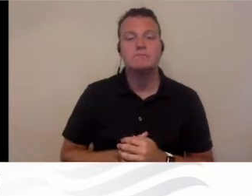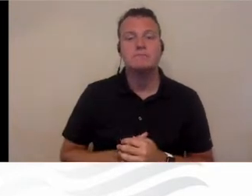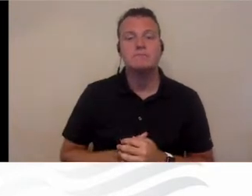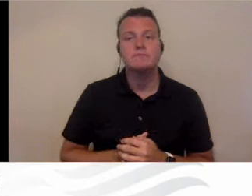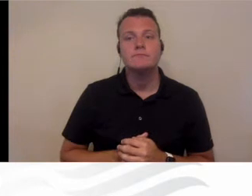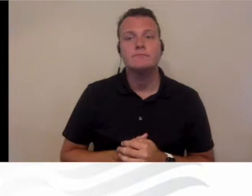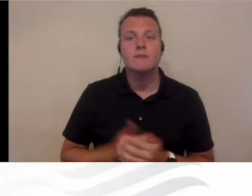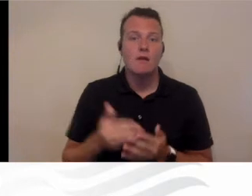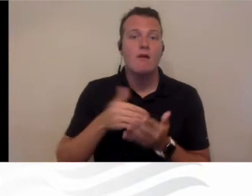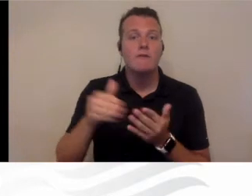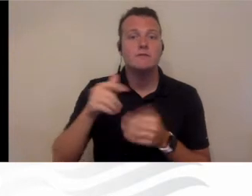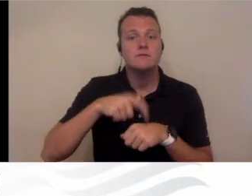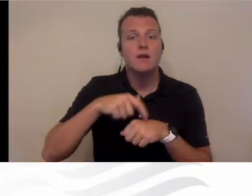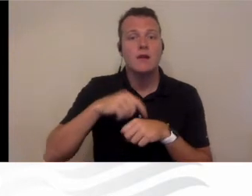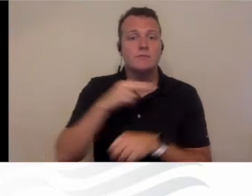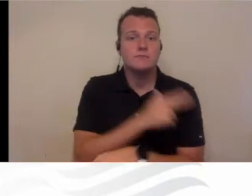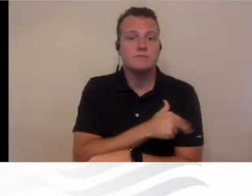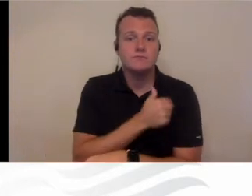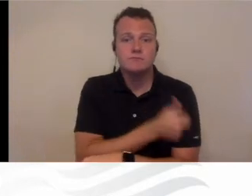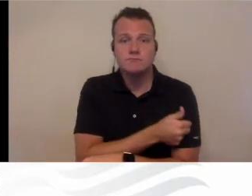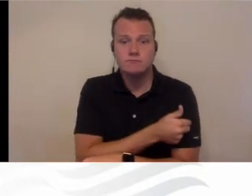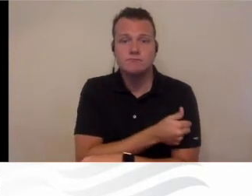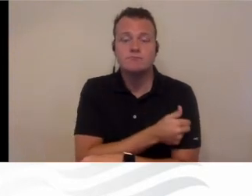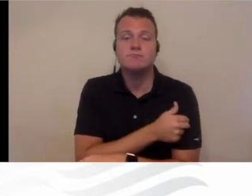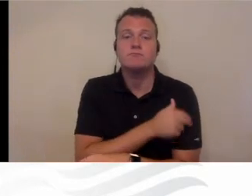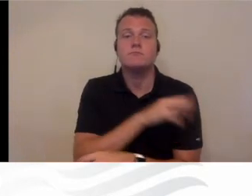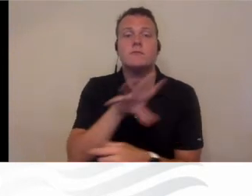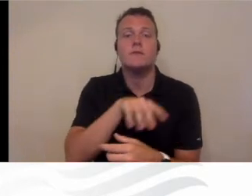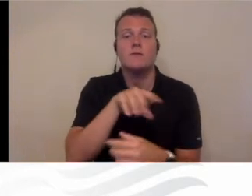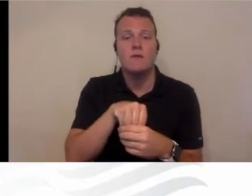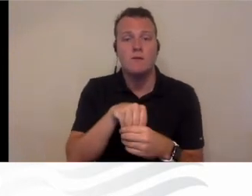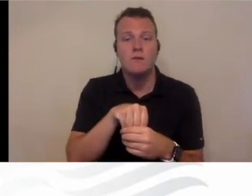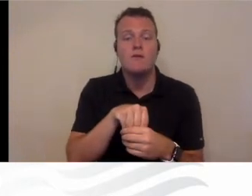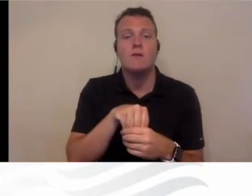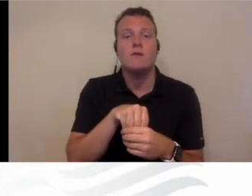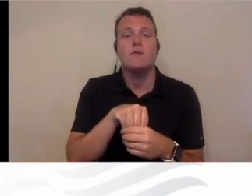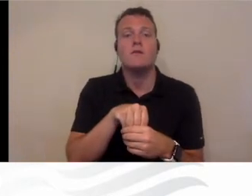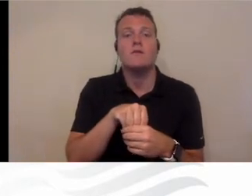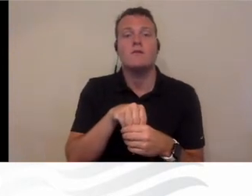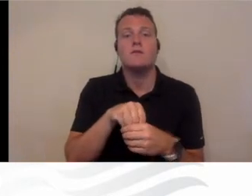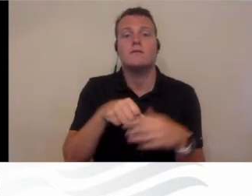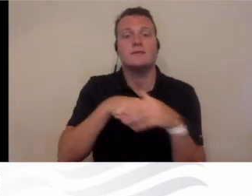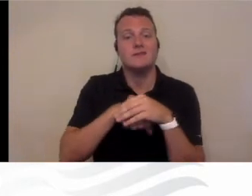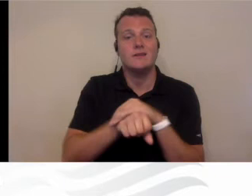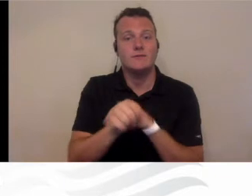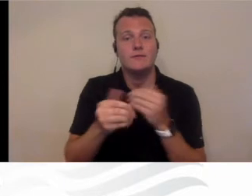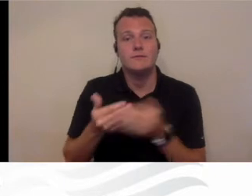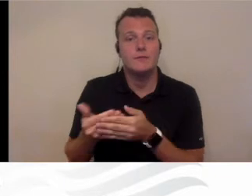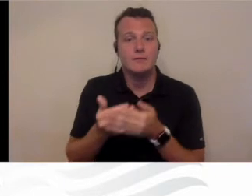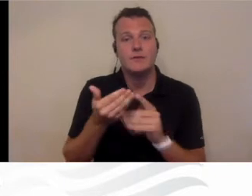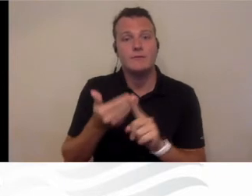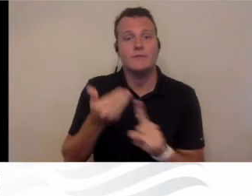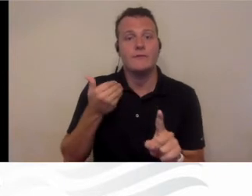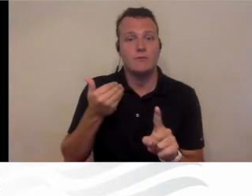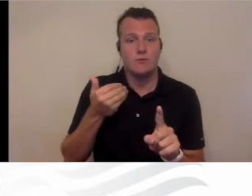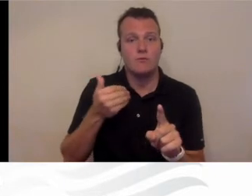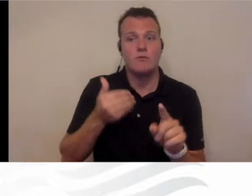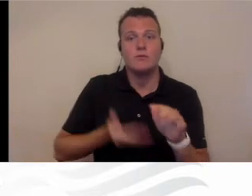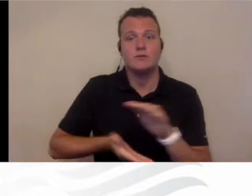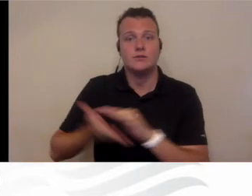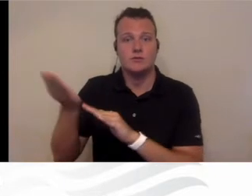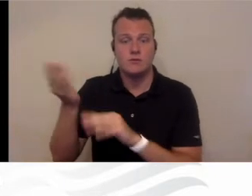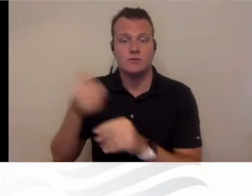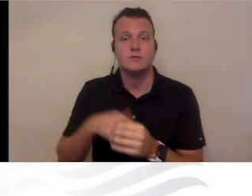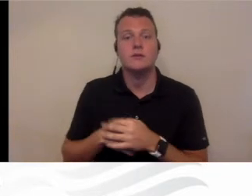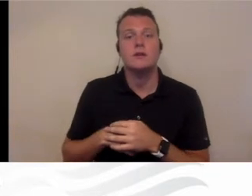in a hospital as part of a delivery of a baby before they are discharged. Some of these other codes